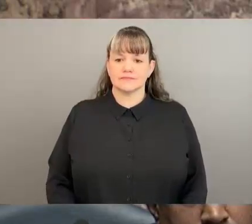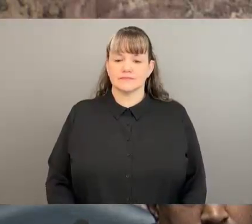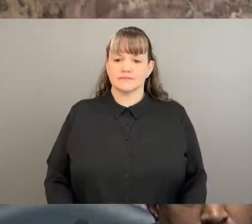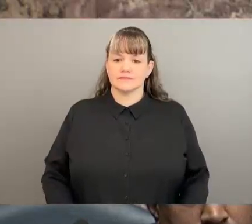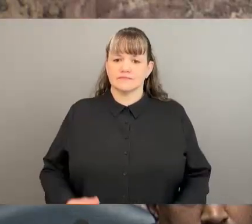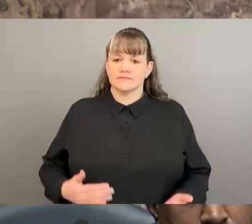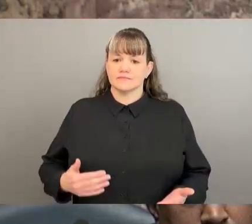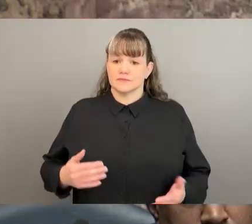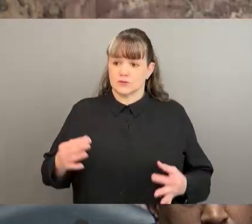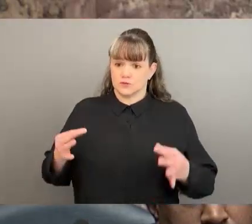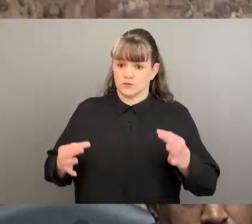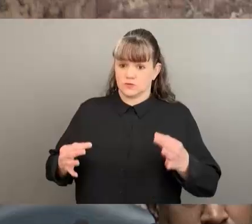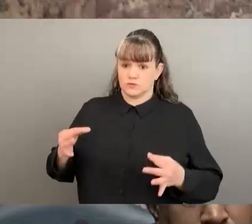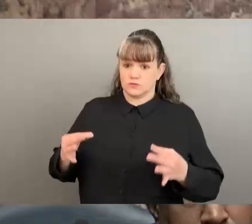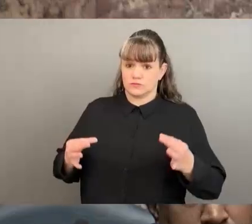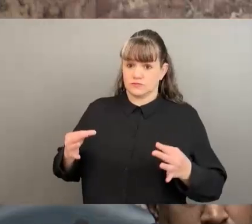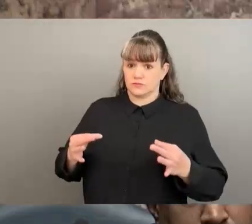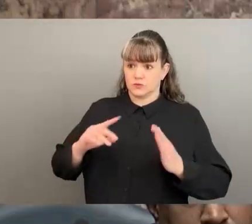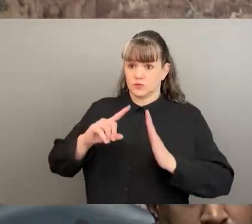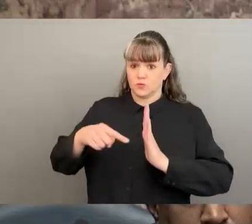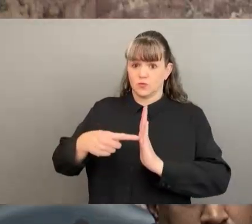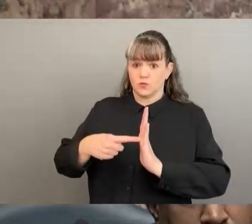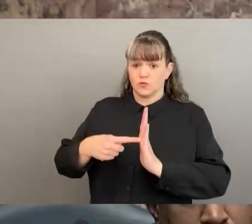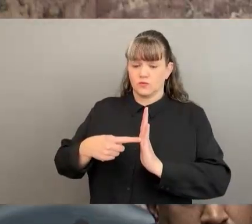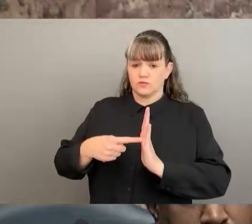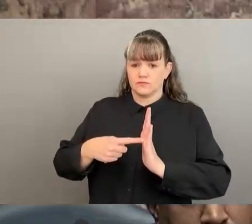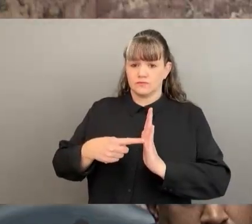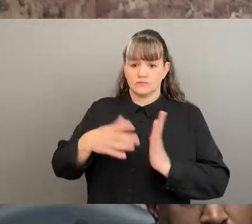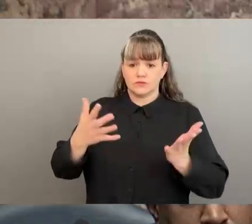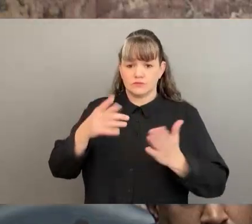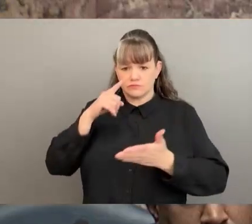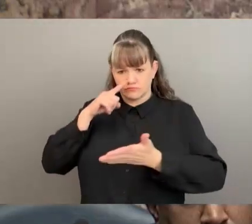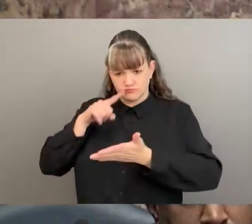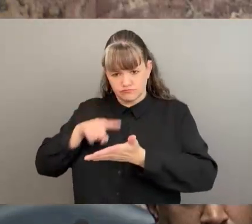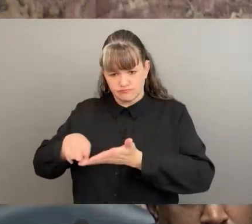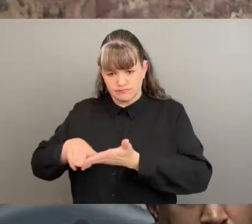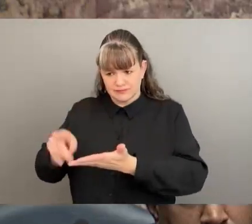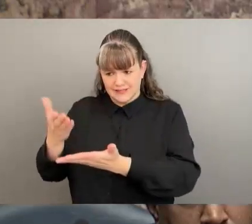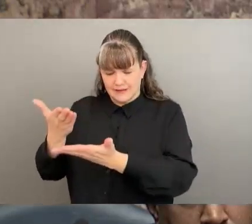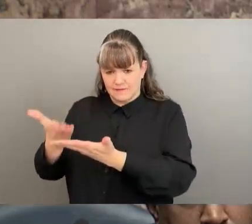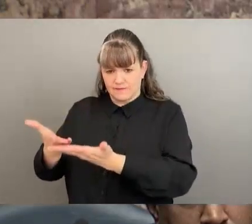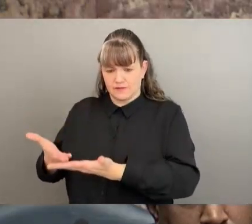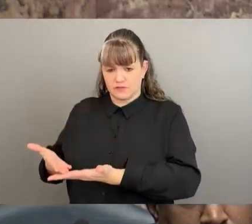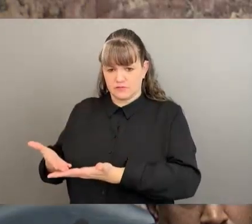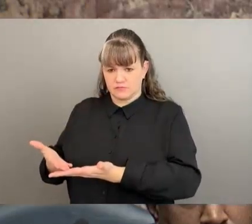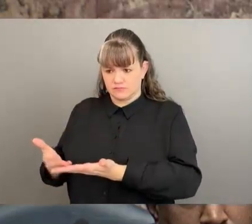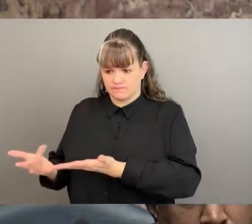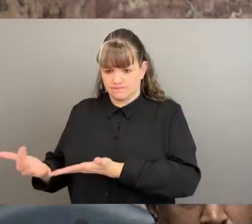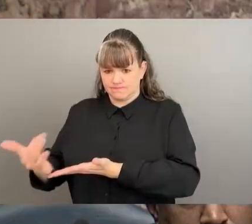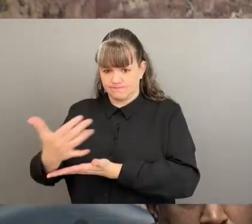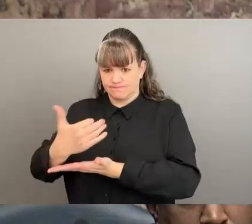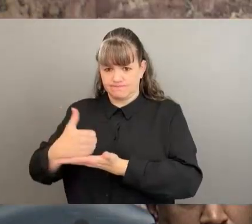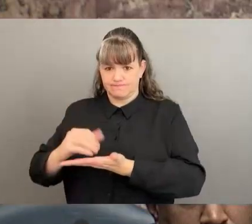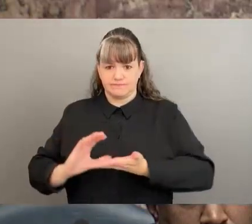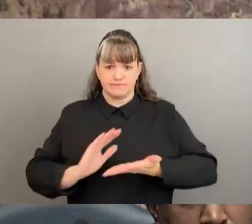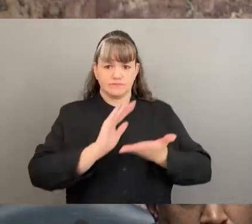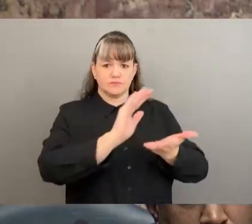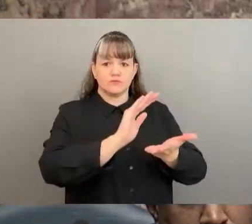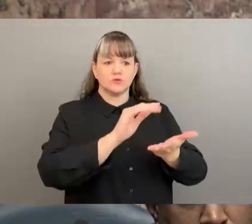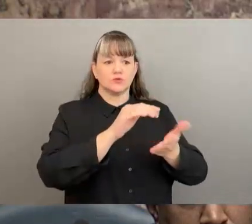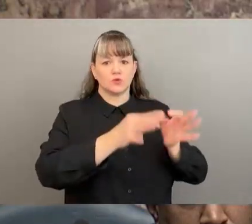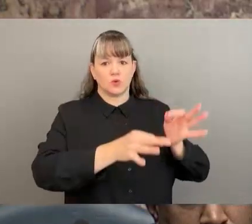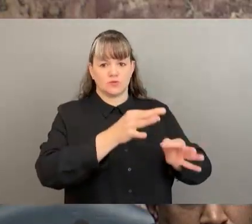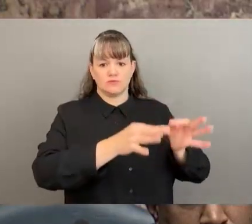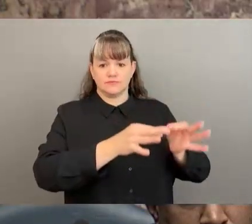and they will determine whether or not the accused murderer is guilty or innocent or not guilty as a result